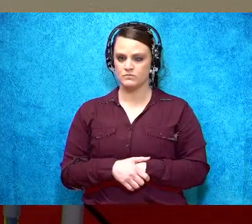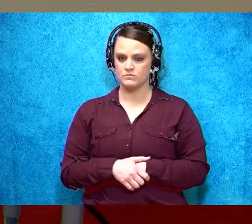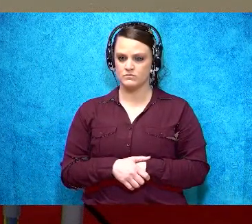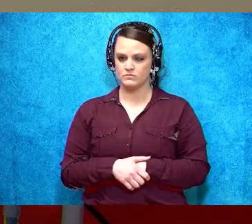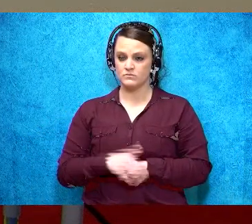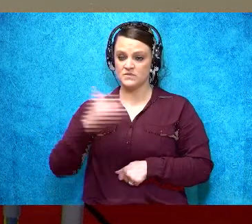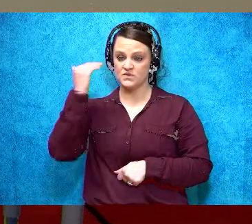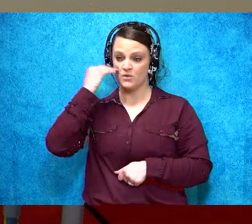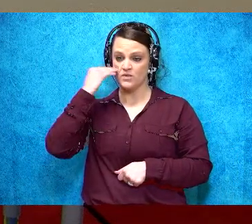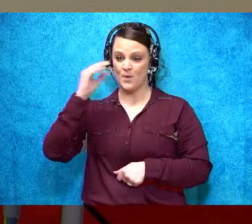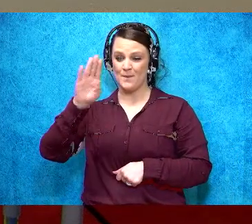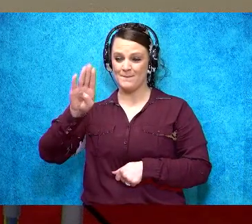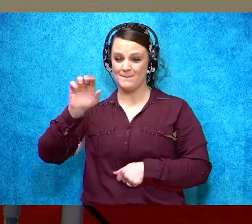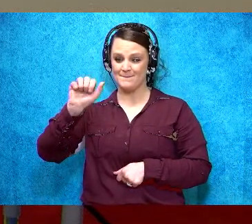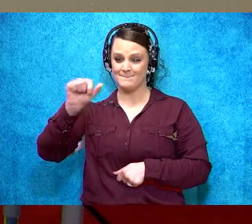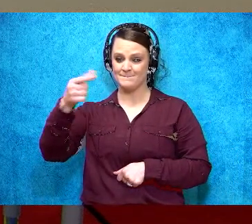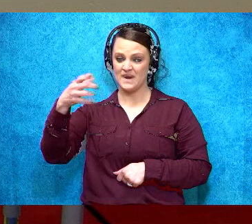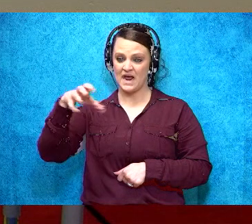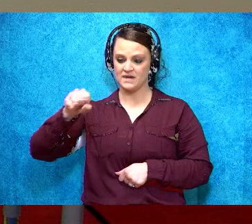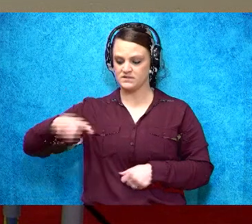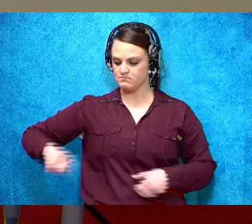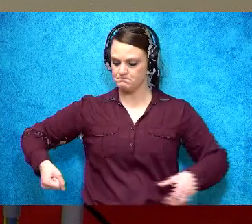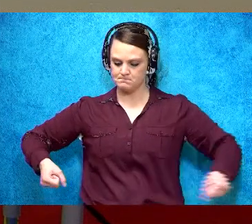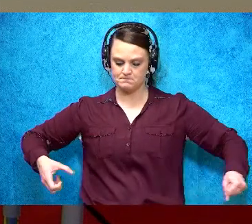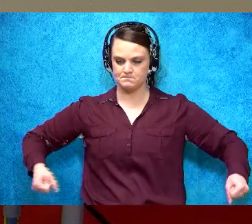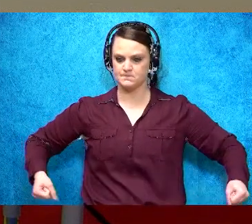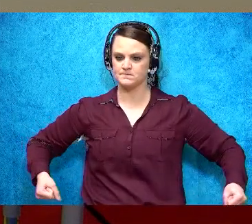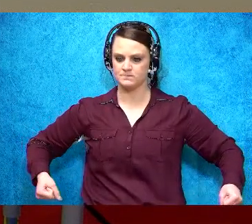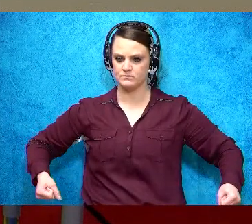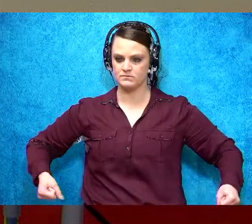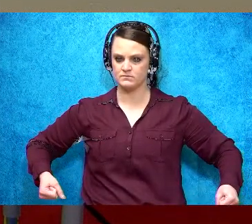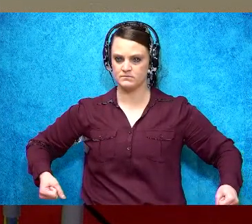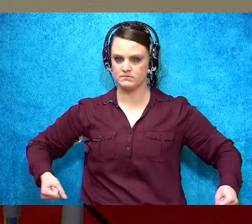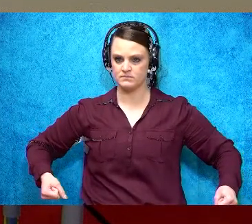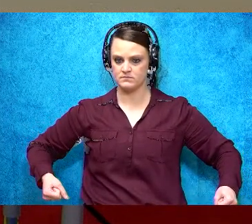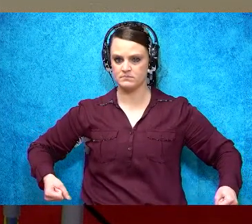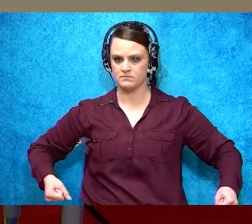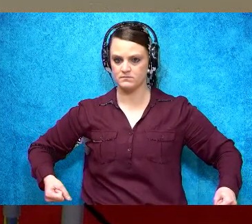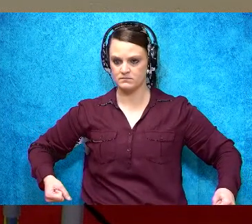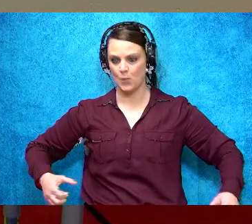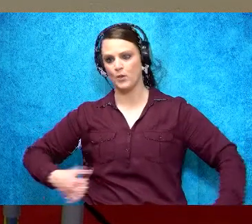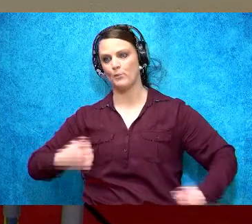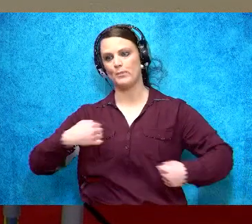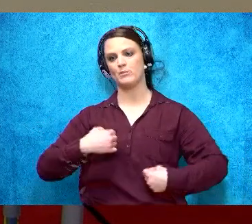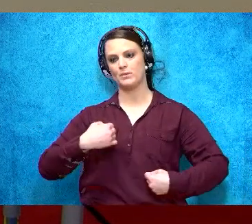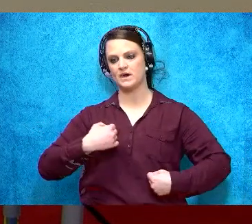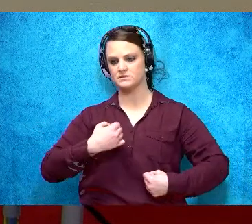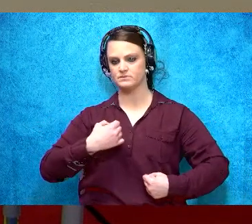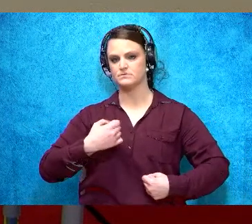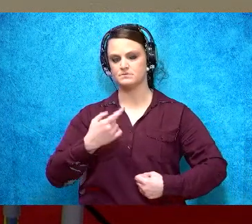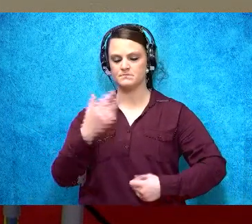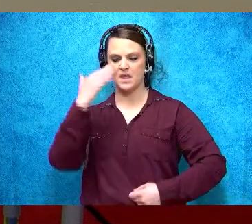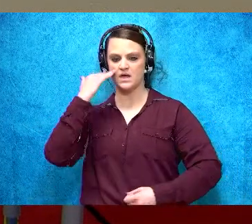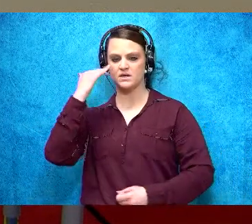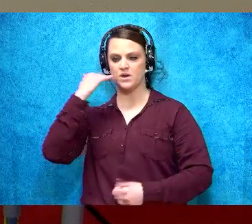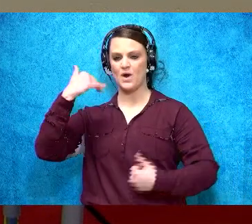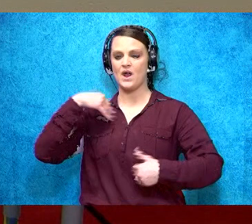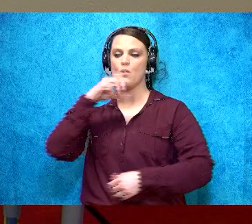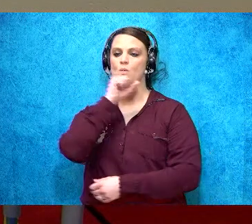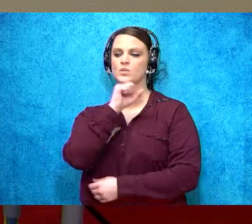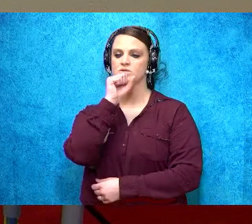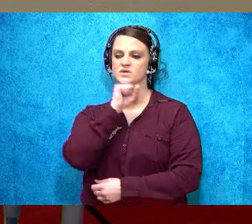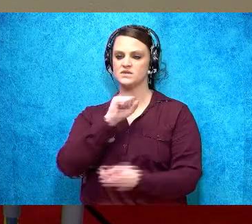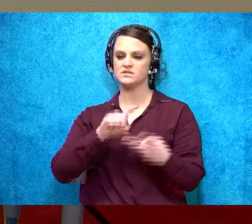I know that he had paper bags in his arms. I know that he had